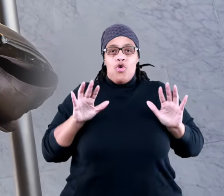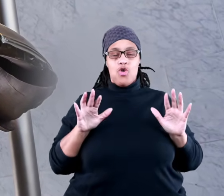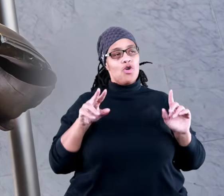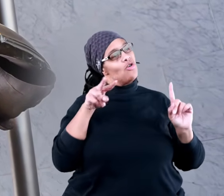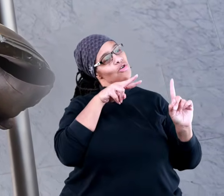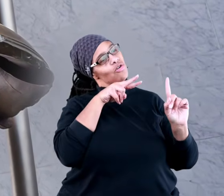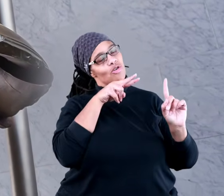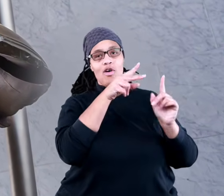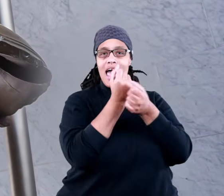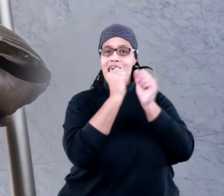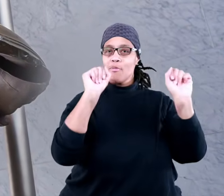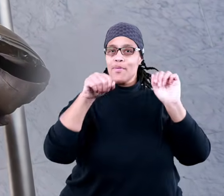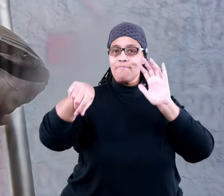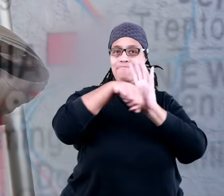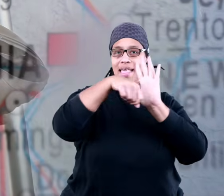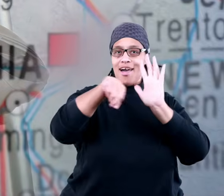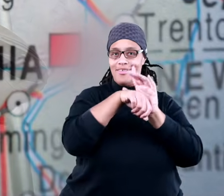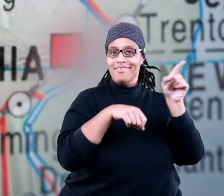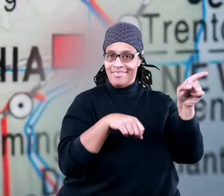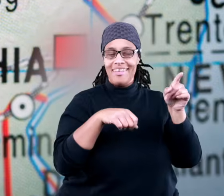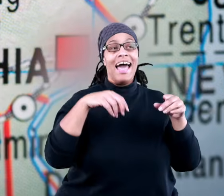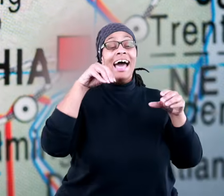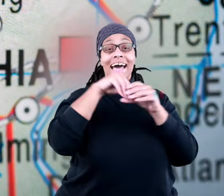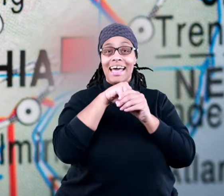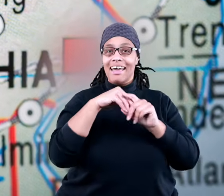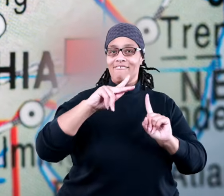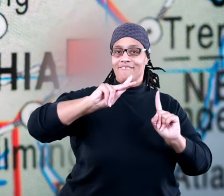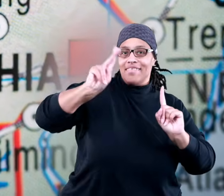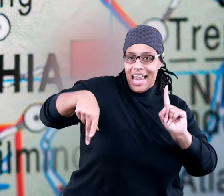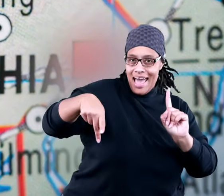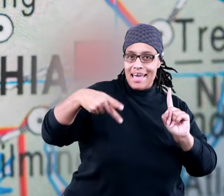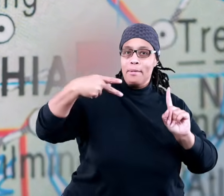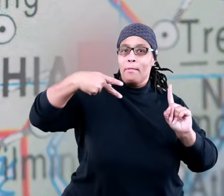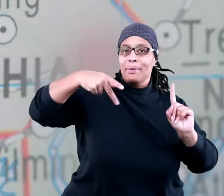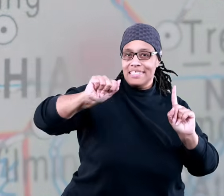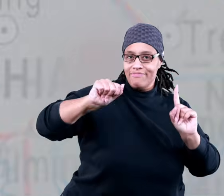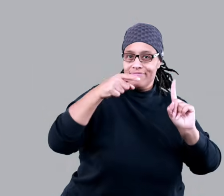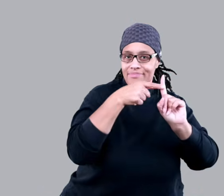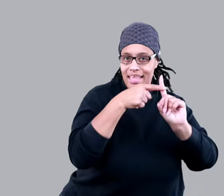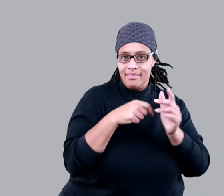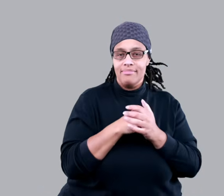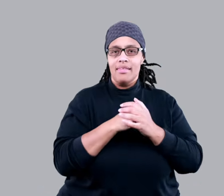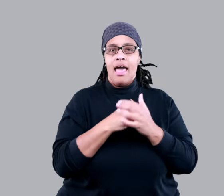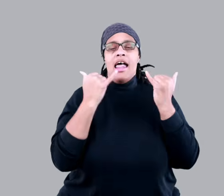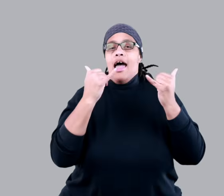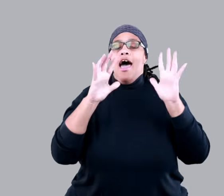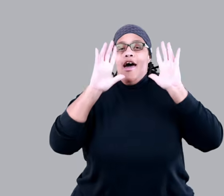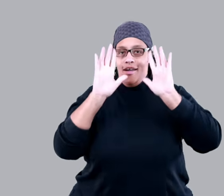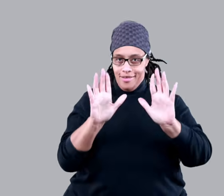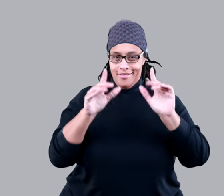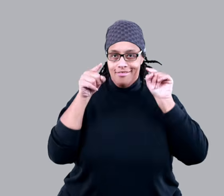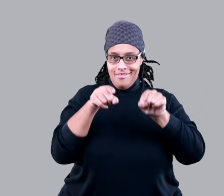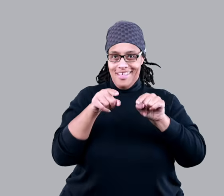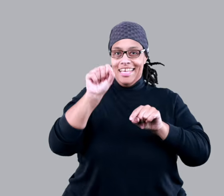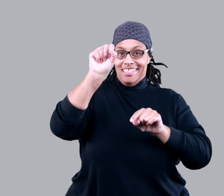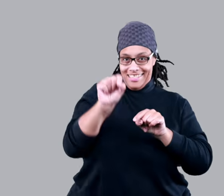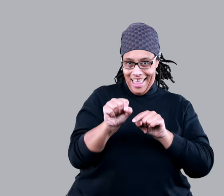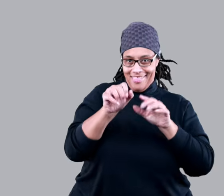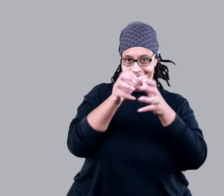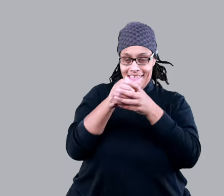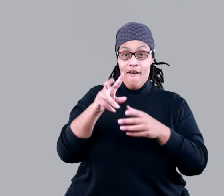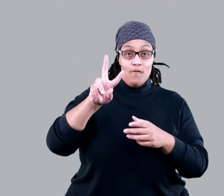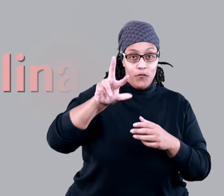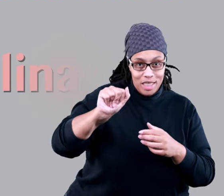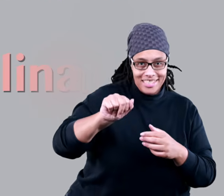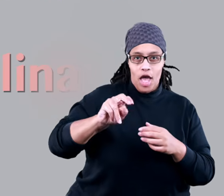this picture of the Liberty Bell. It's in Philadelphia, Pennsylvania. We now come to the southern colonies: